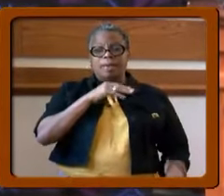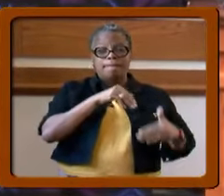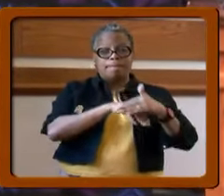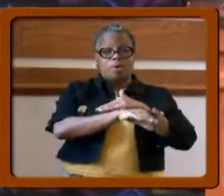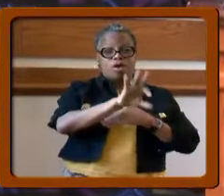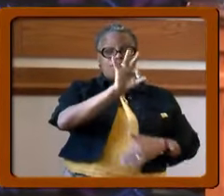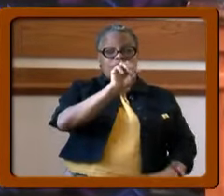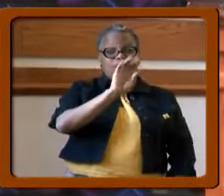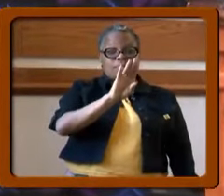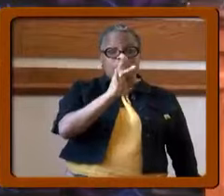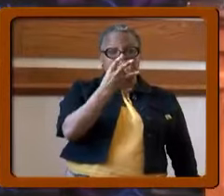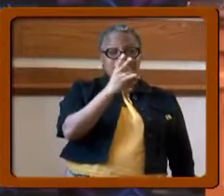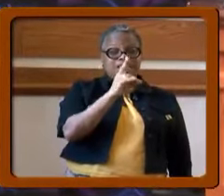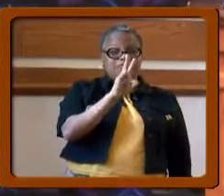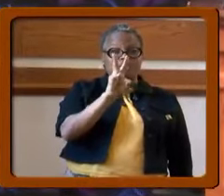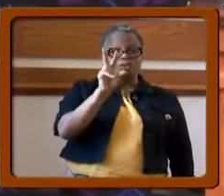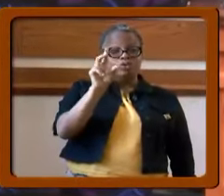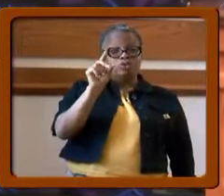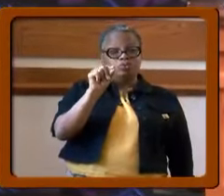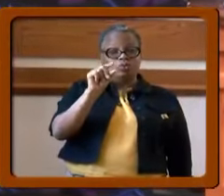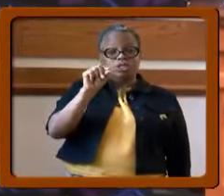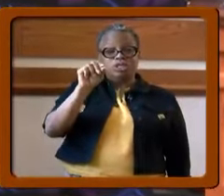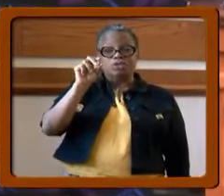February 17th, 2024.